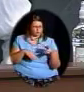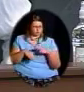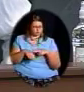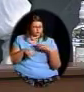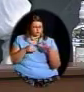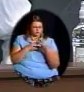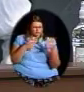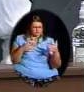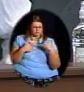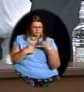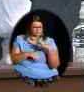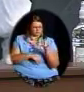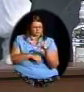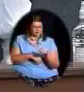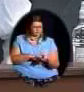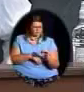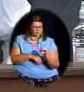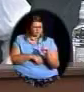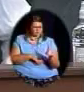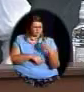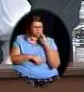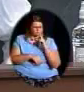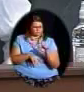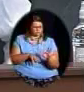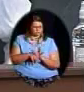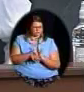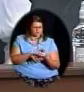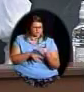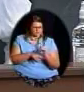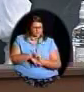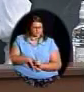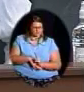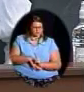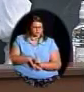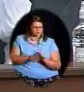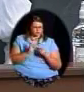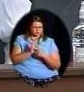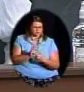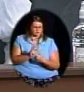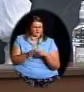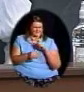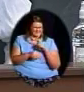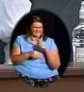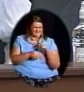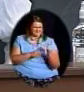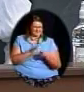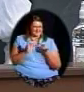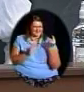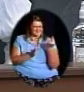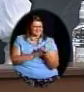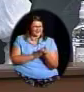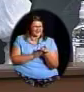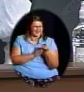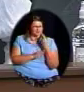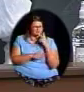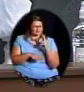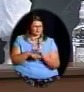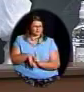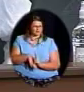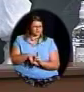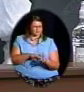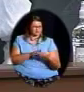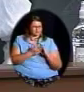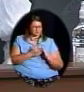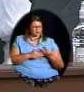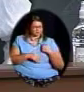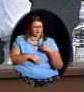We have 9.01, which is facility usage report, showing the amount of hours that our district facilities are used by the community. And